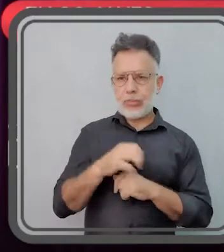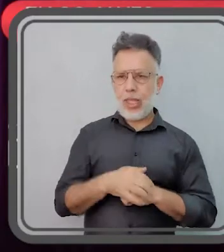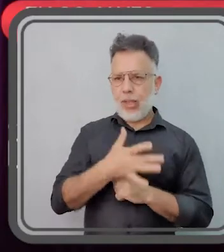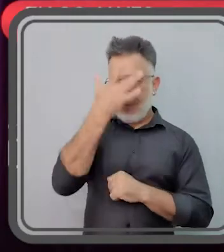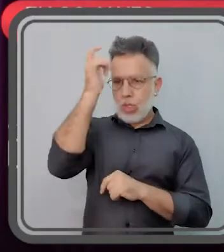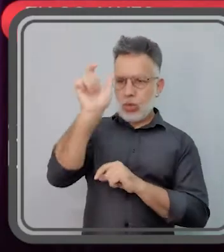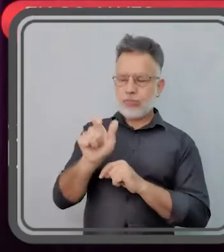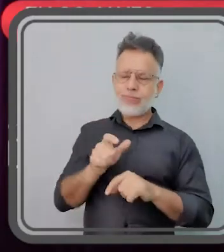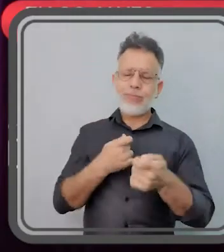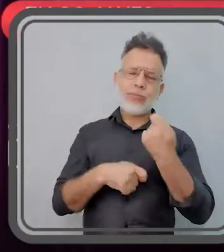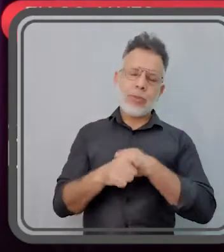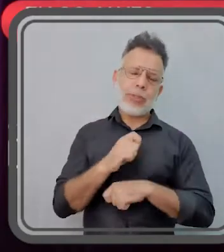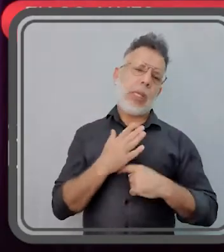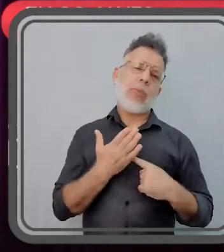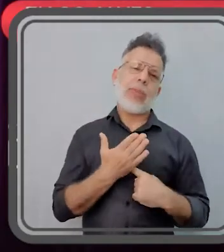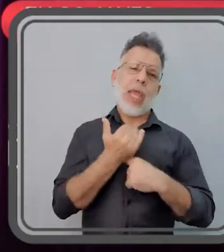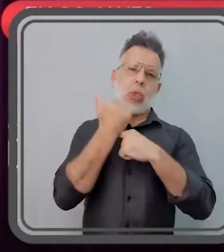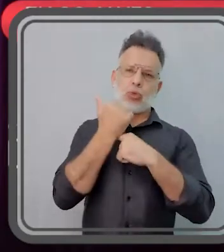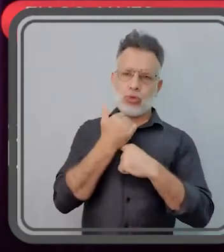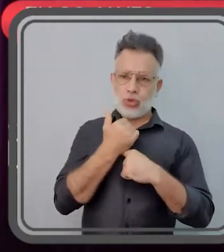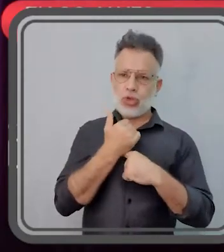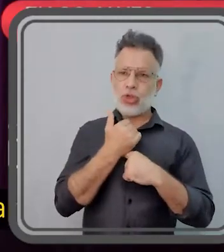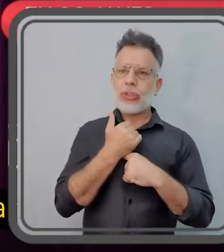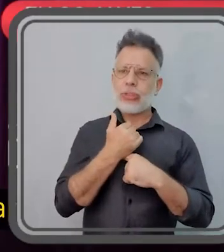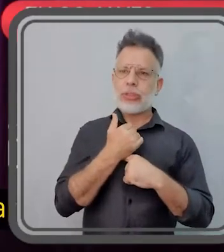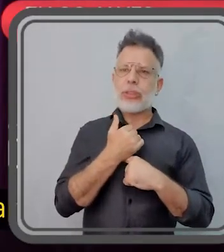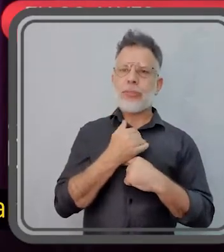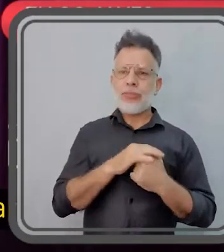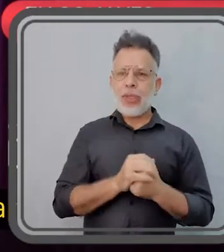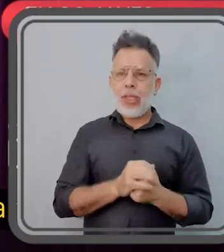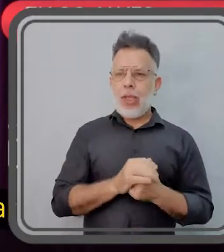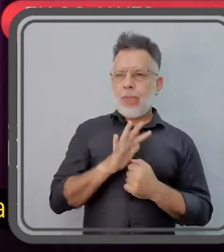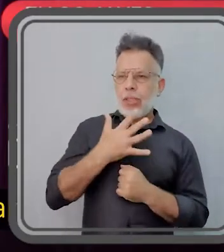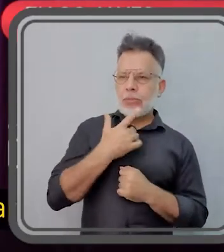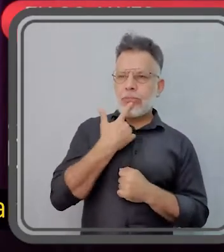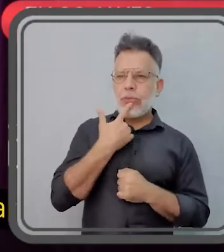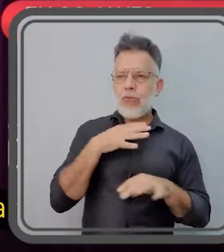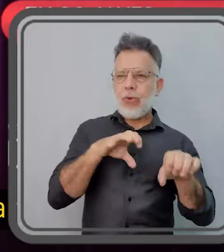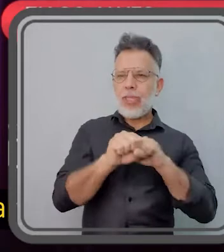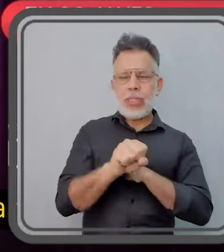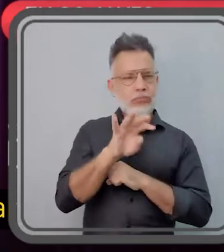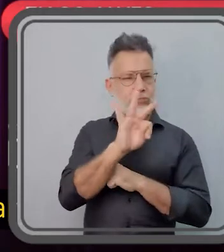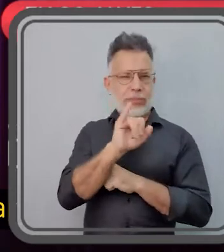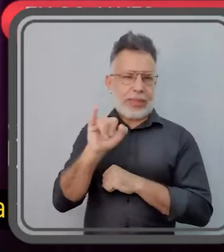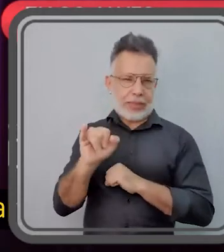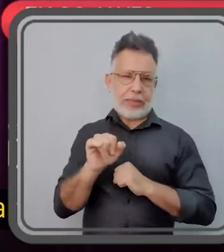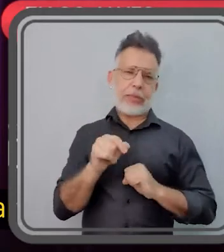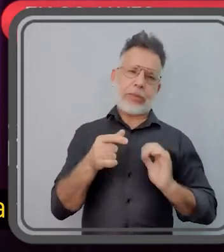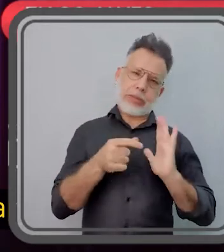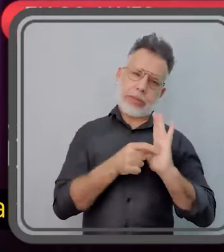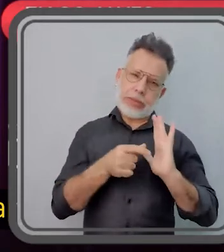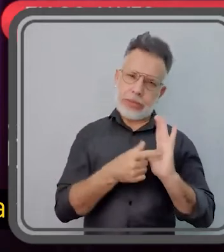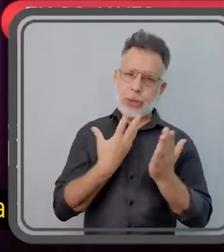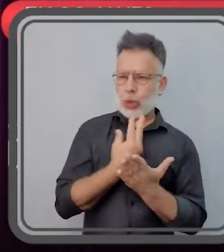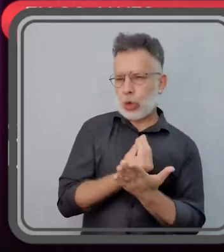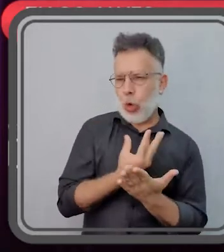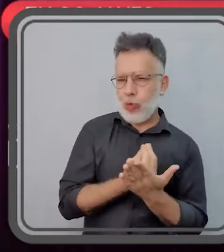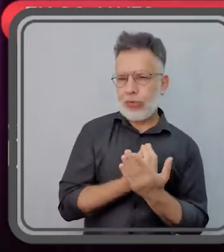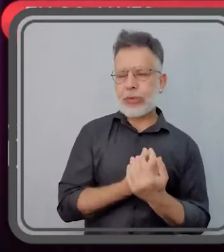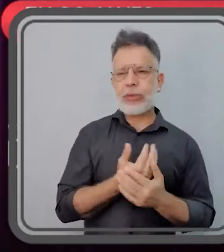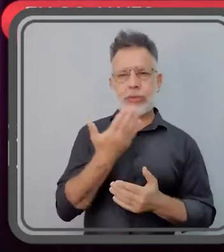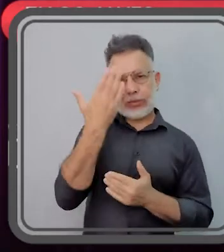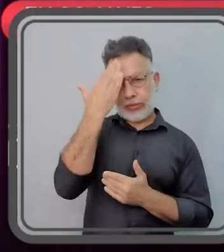person who has a background in technology. So they would probably have a degree in IT or